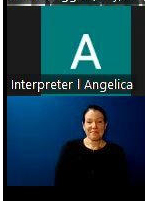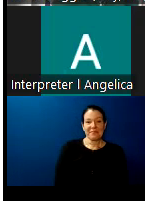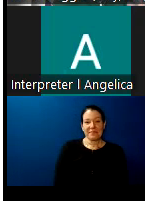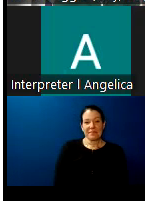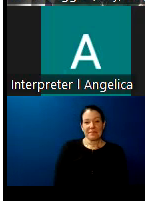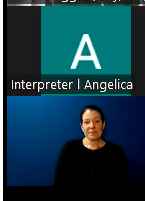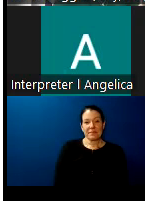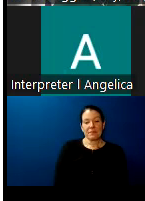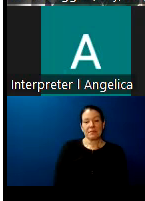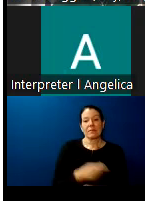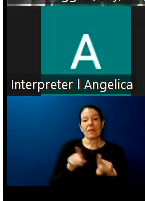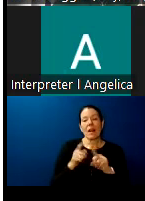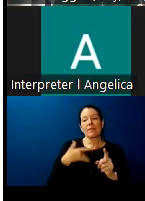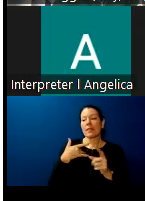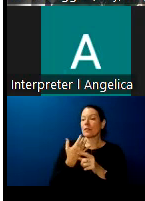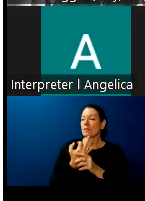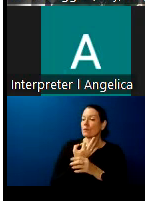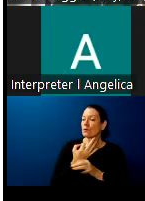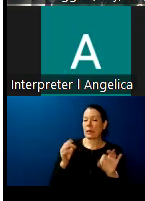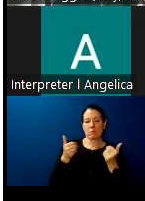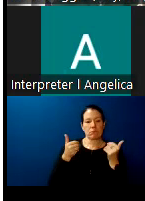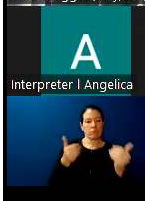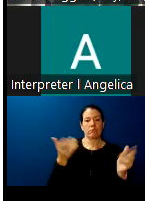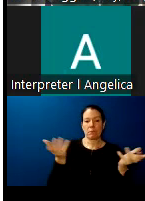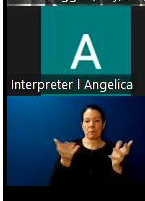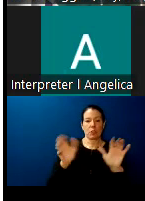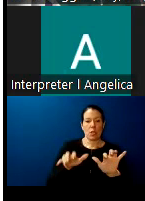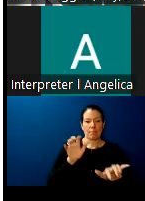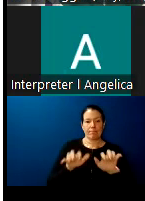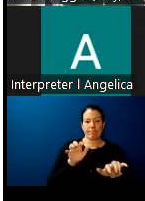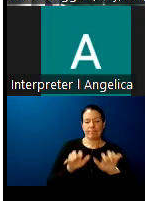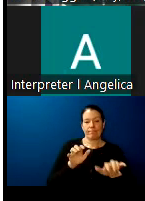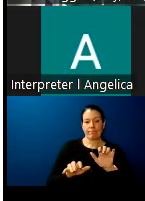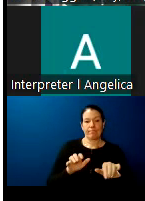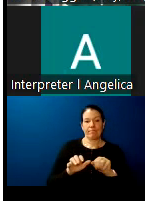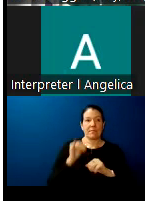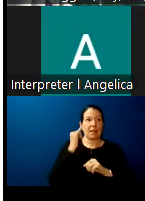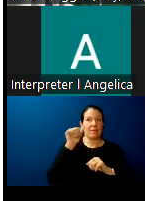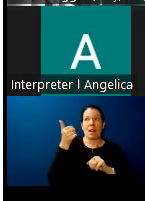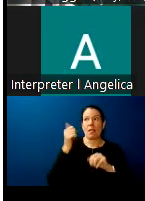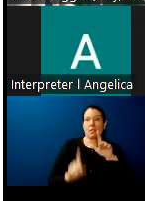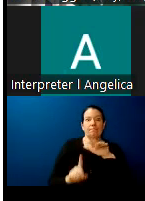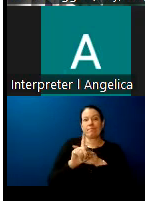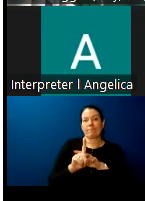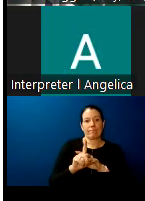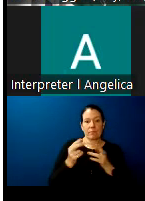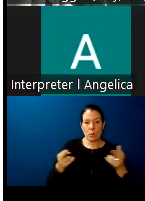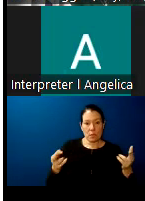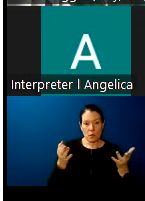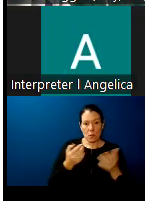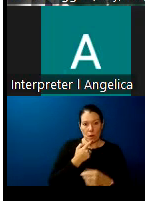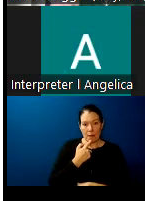And again, please feel free to continue sharing in the chat if you all have any other resources that you wanted to